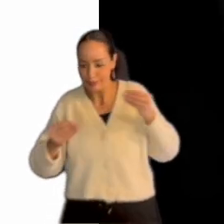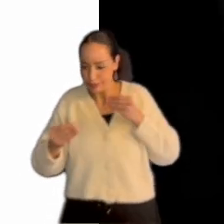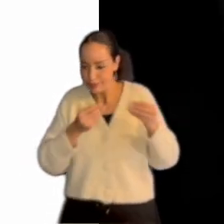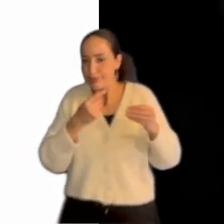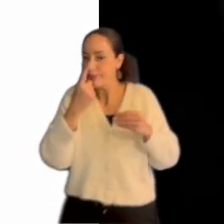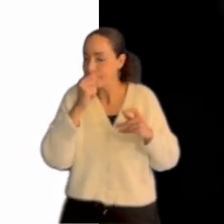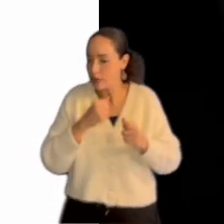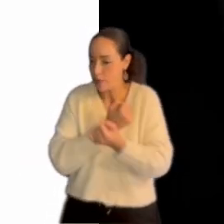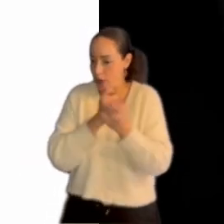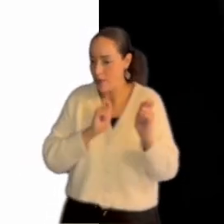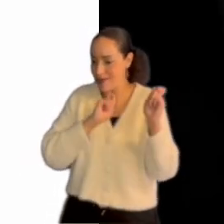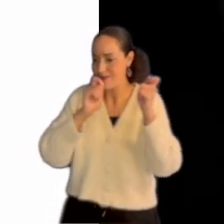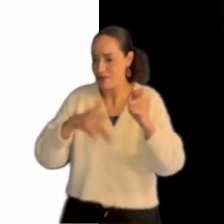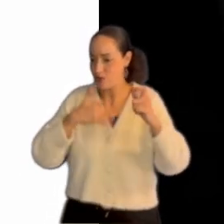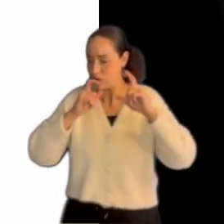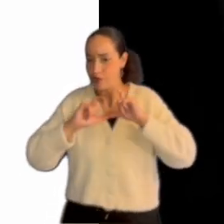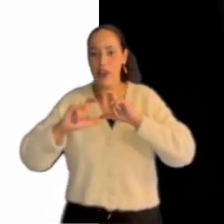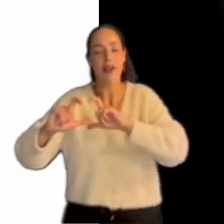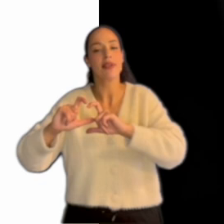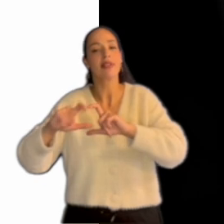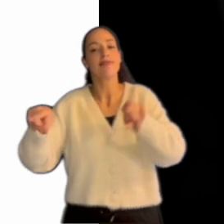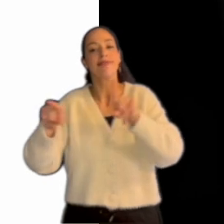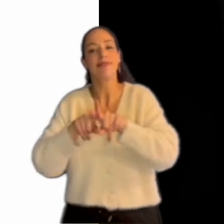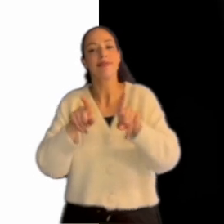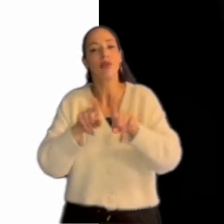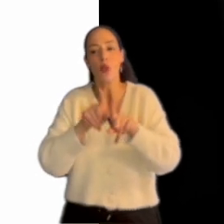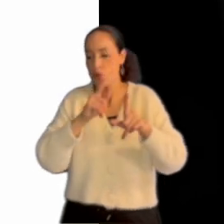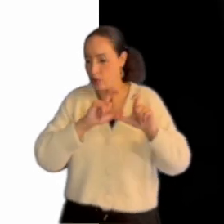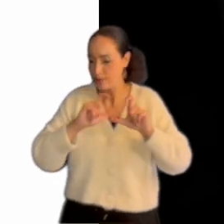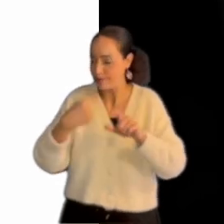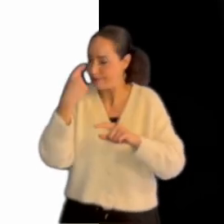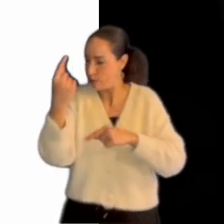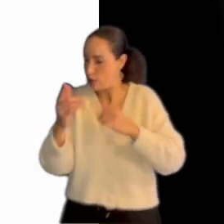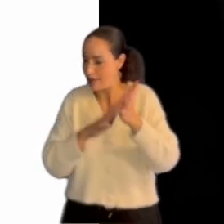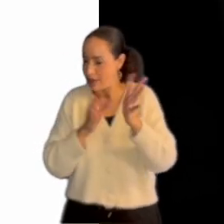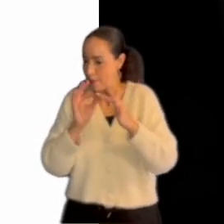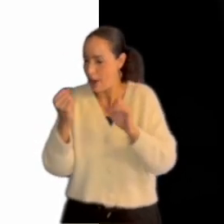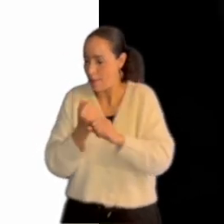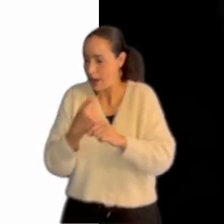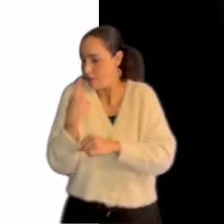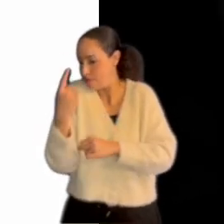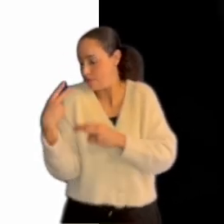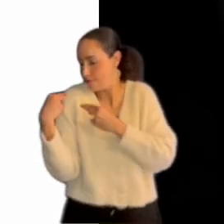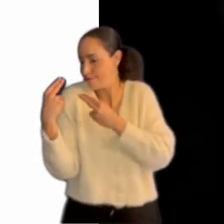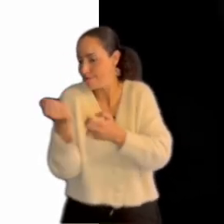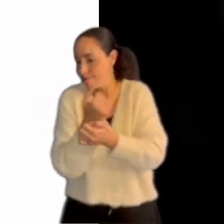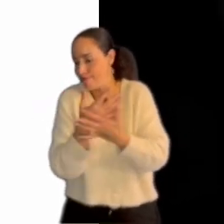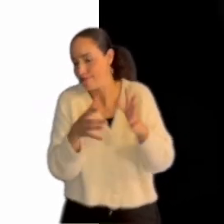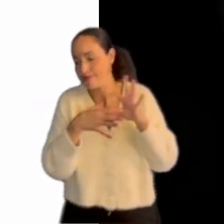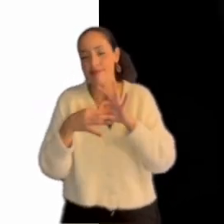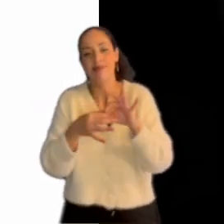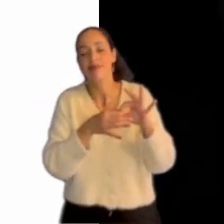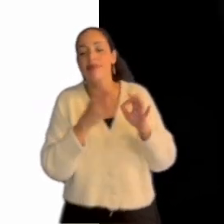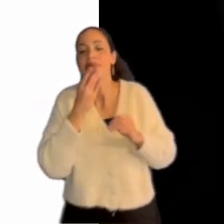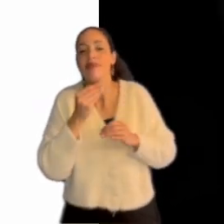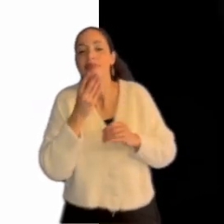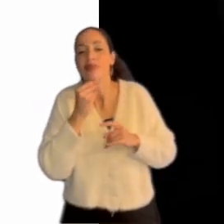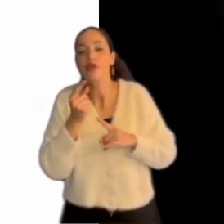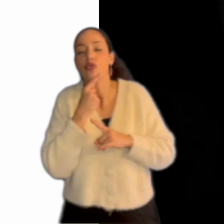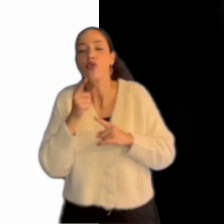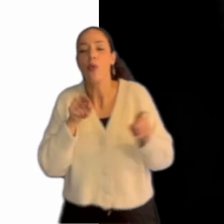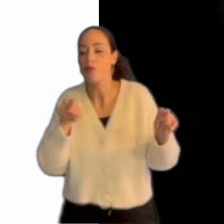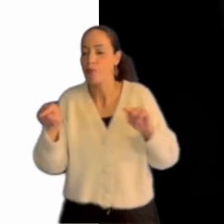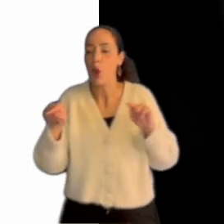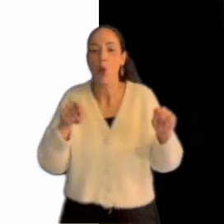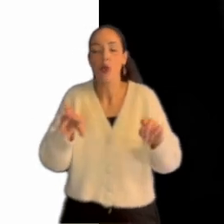both purposes simultaneously to assist them in managing referrals into services where demand is high and capacity is limited. For